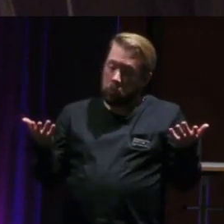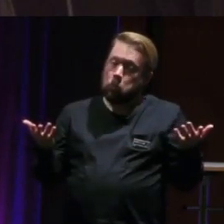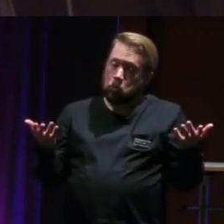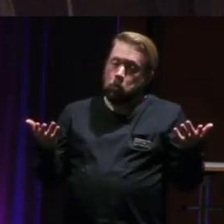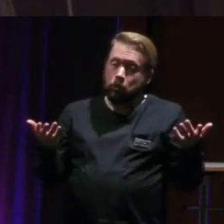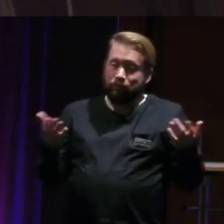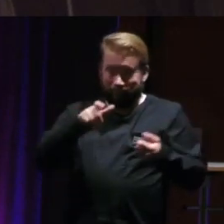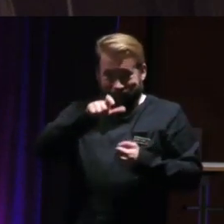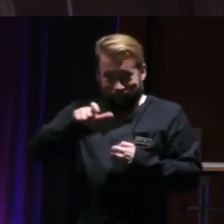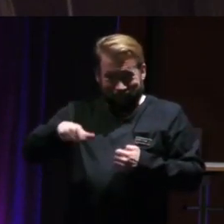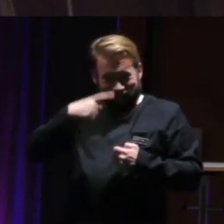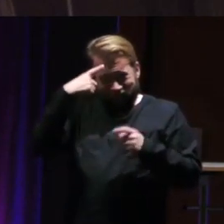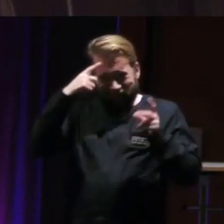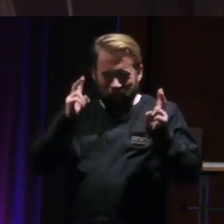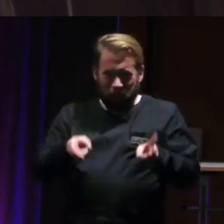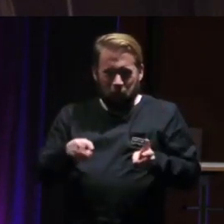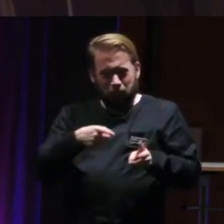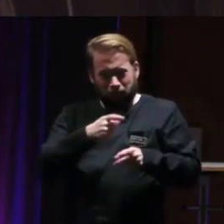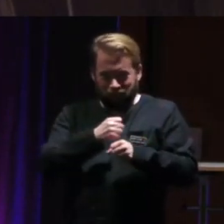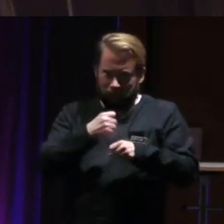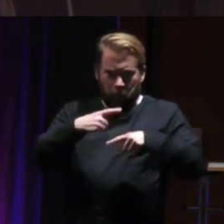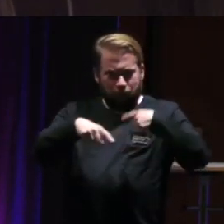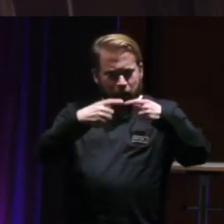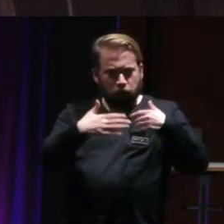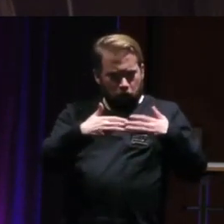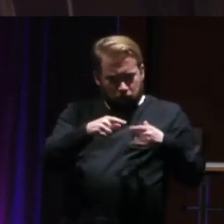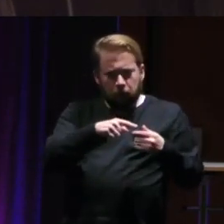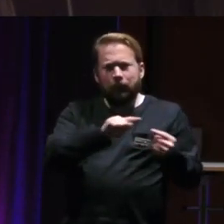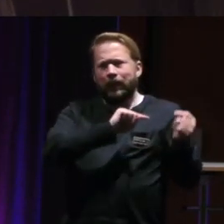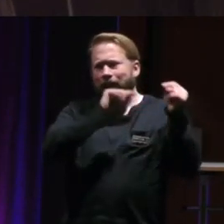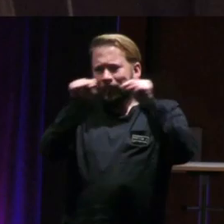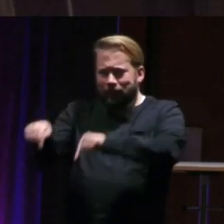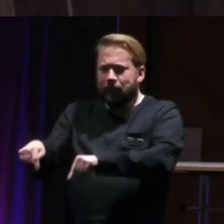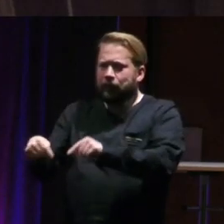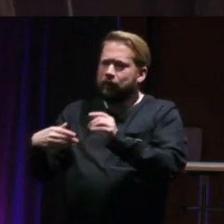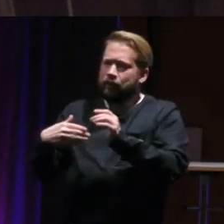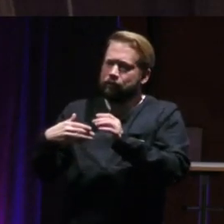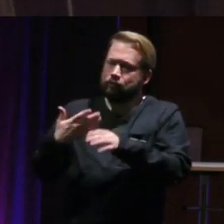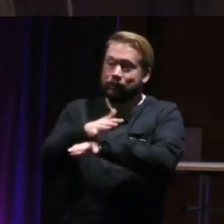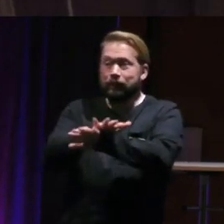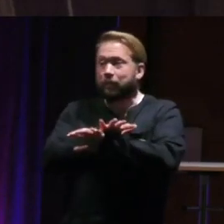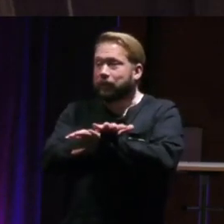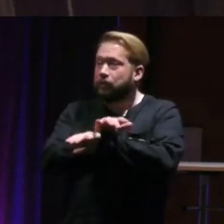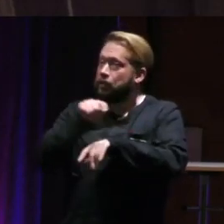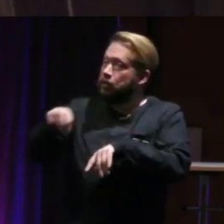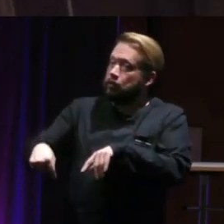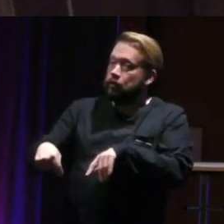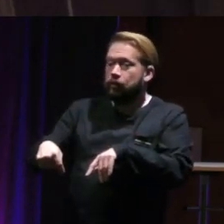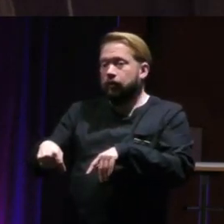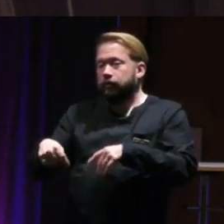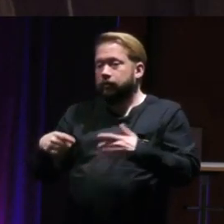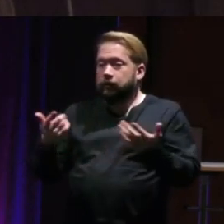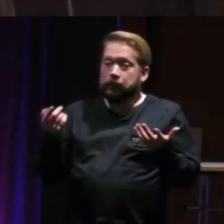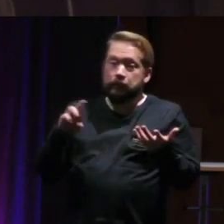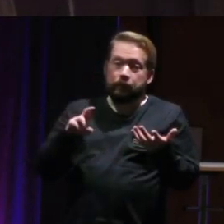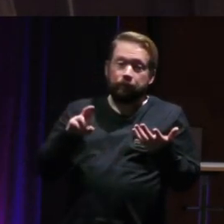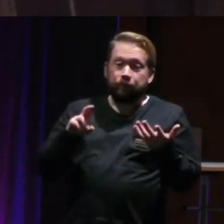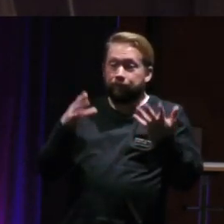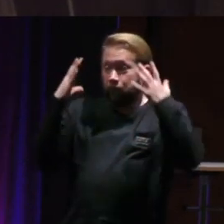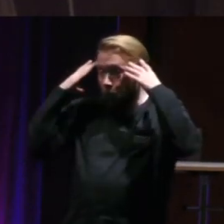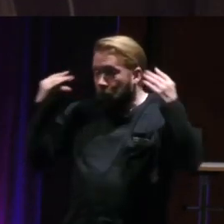here. And you can like easily find their faces like in the center of Amsterdam, for example,